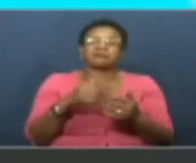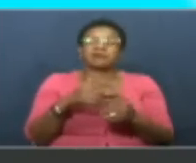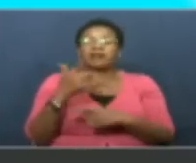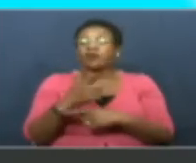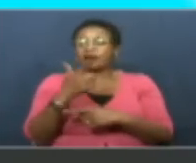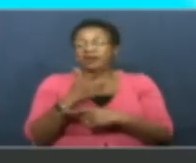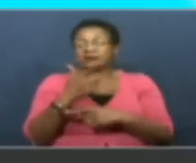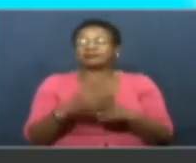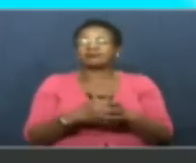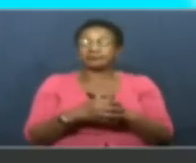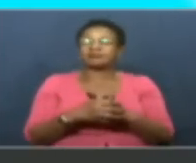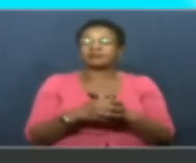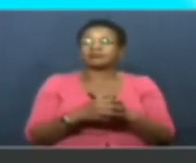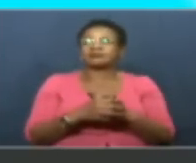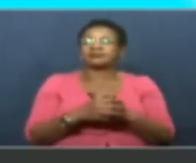camera.